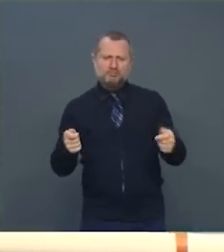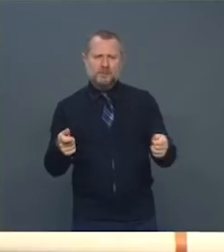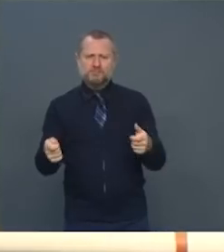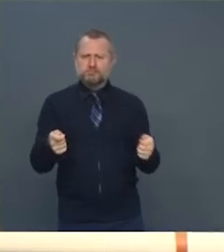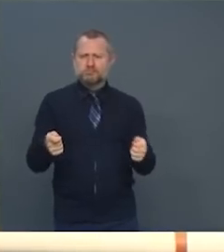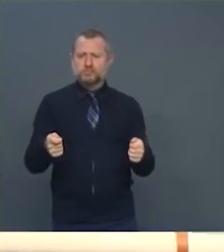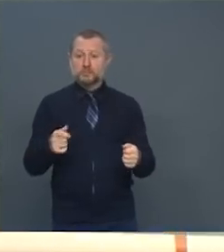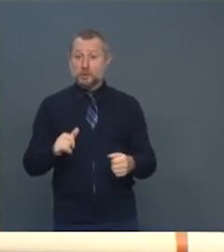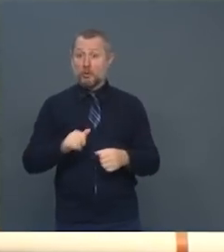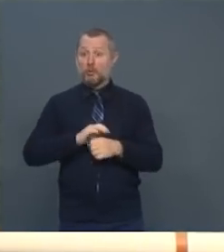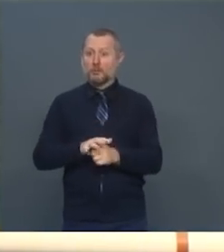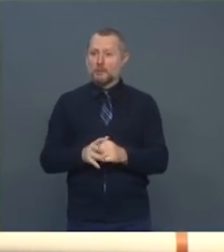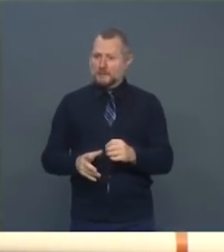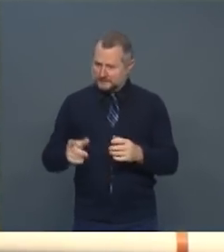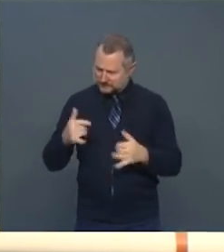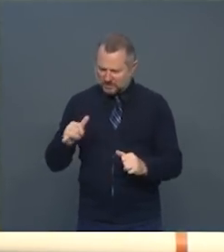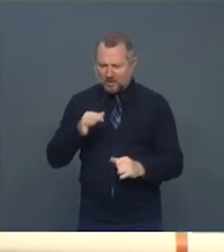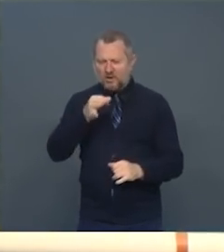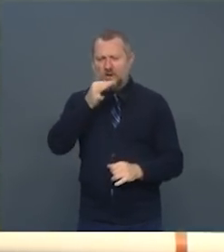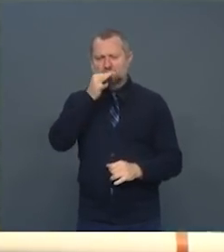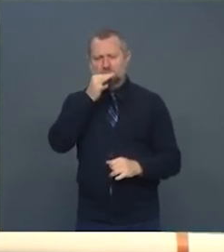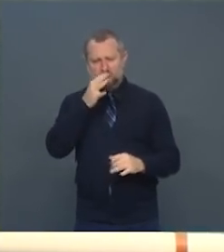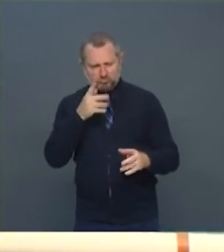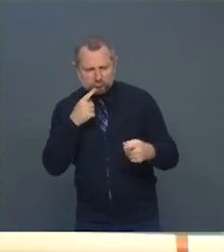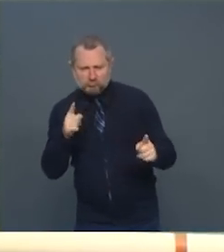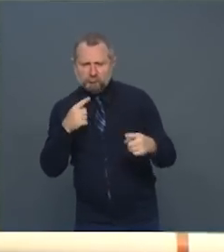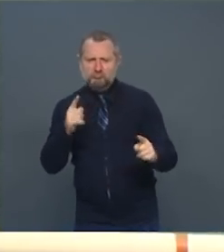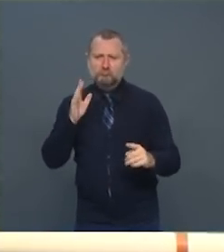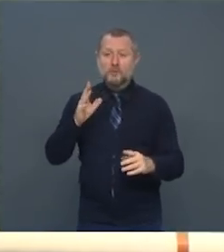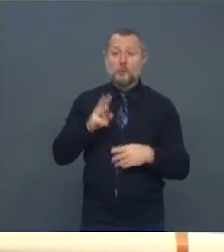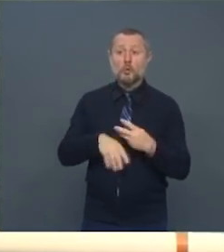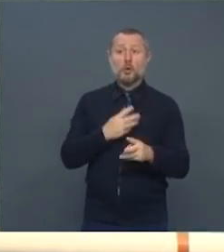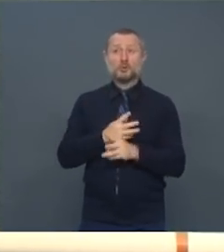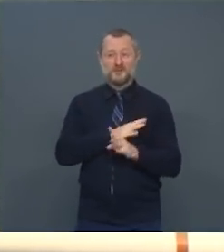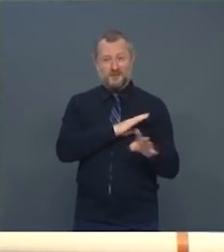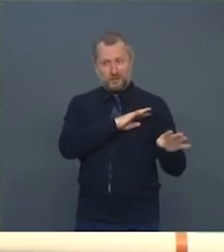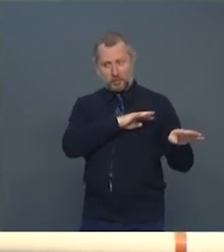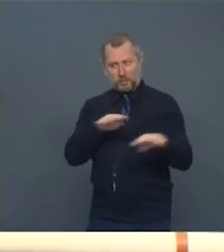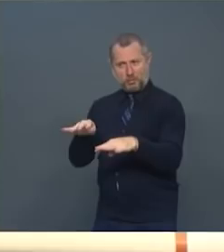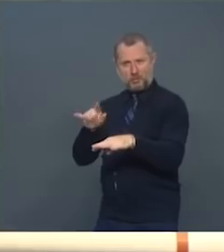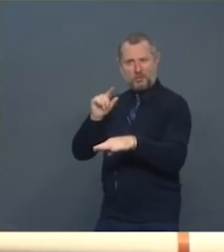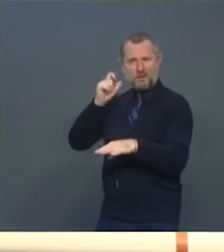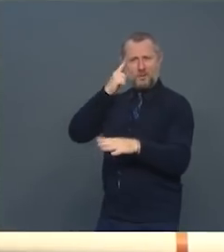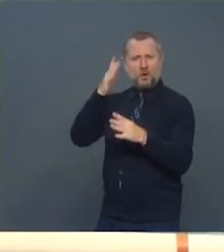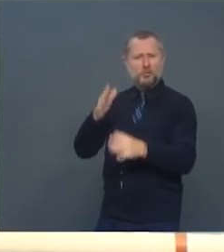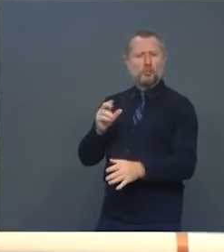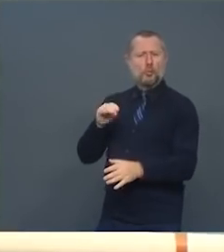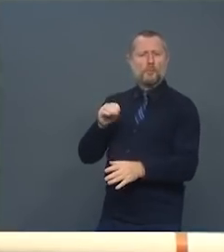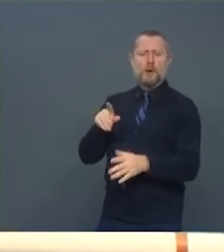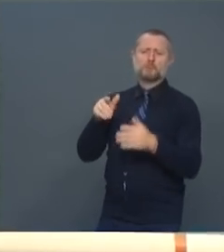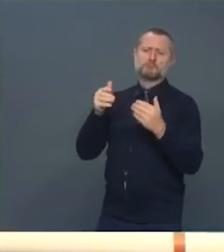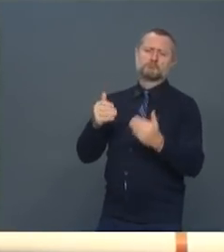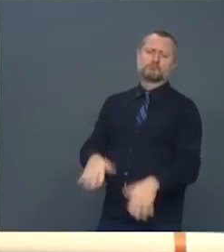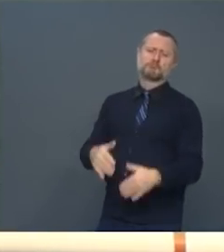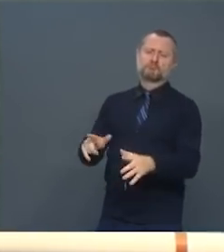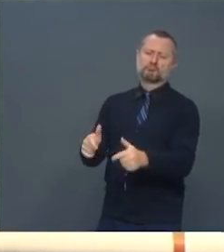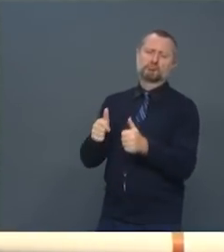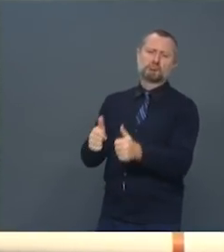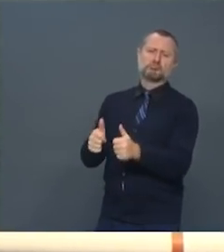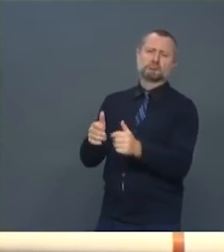than COVID, and certainly the world knows the governor from his work on COVID. I know the governor